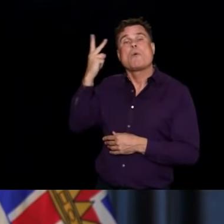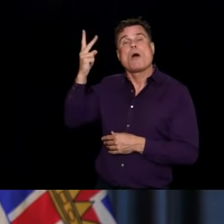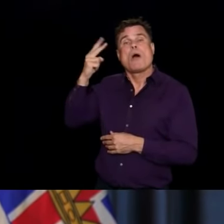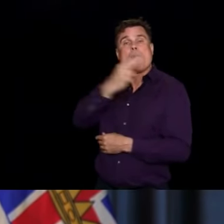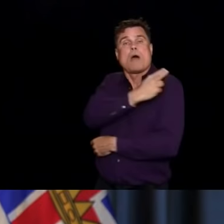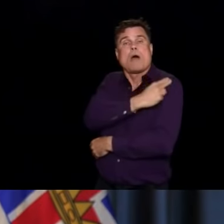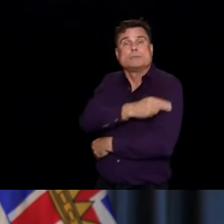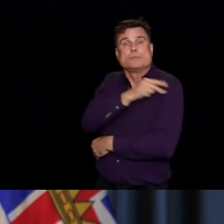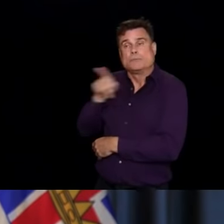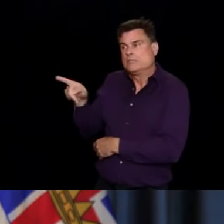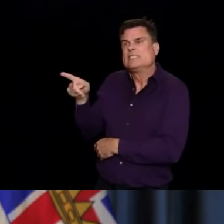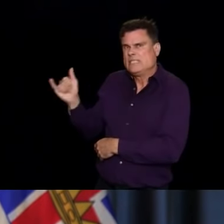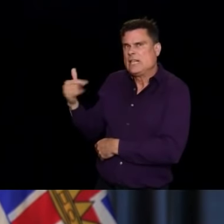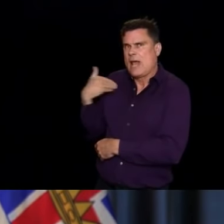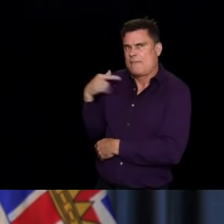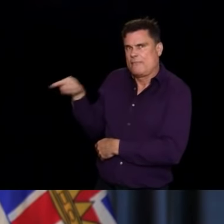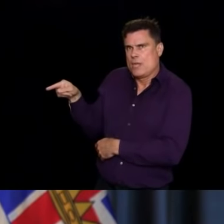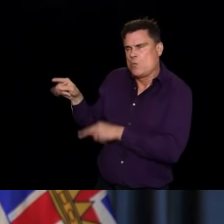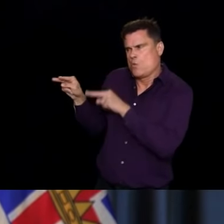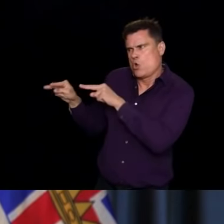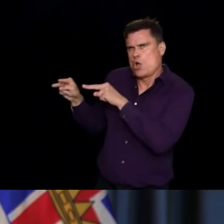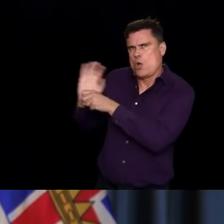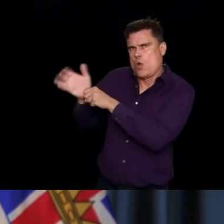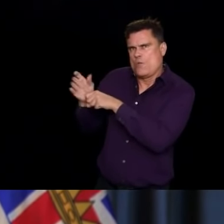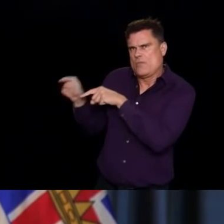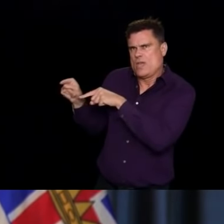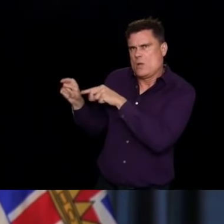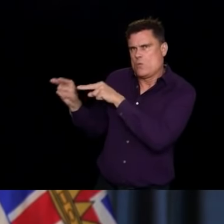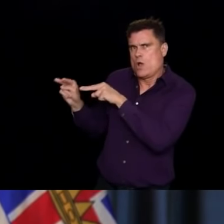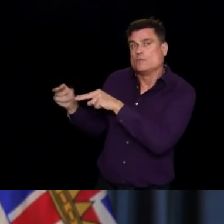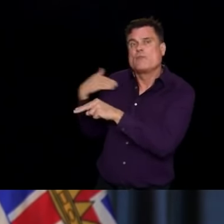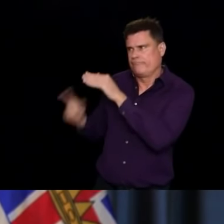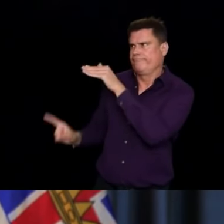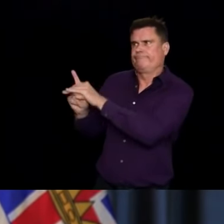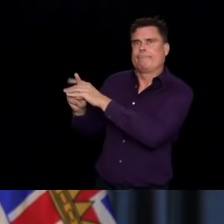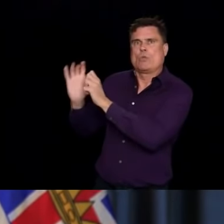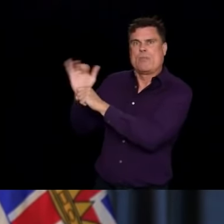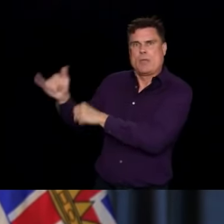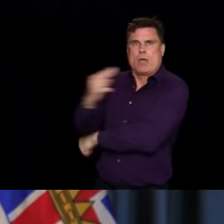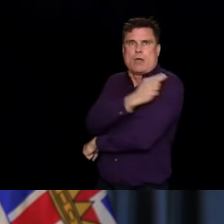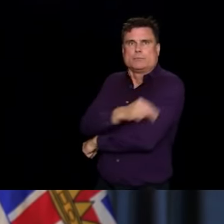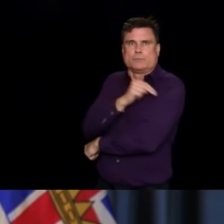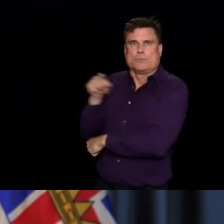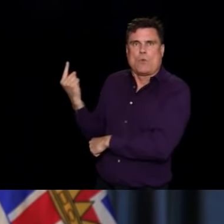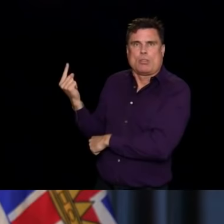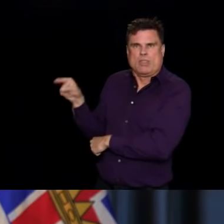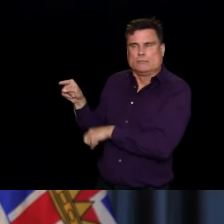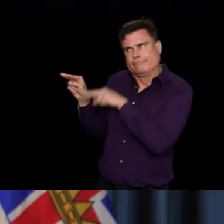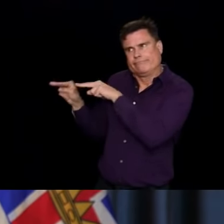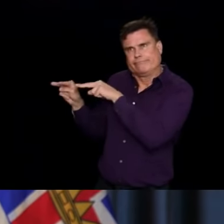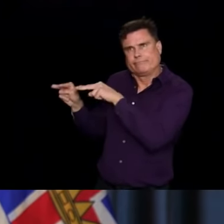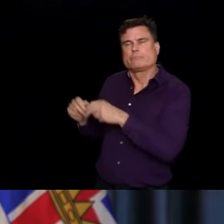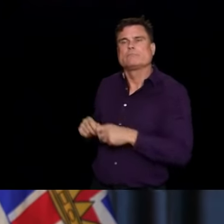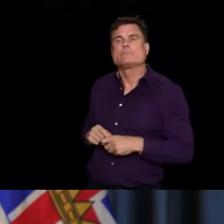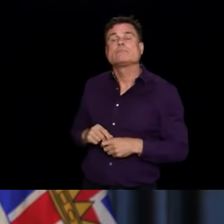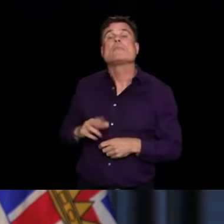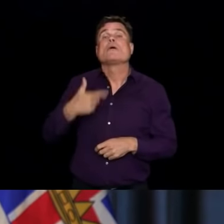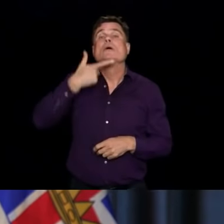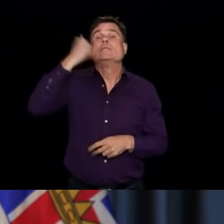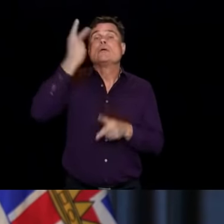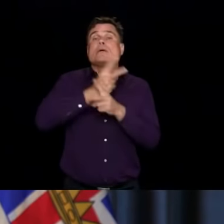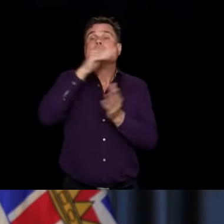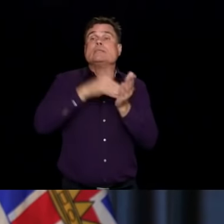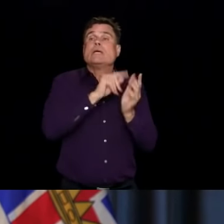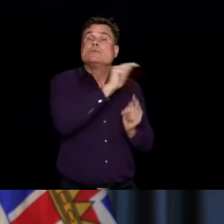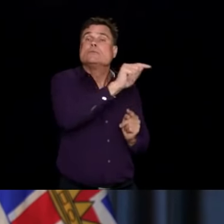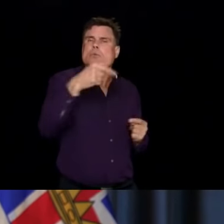Those are being monitored very carefully. And I think on the question of long-term care, and I wanted to speak briefly about family visits in